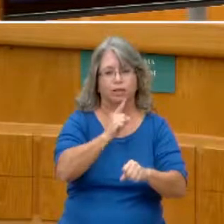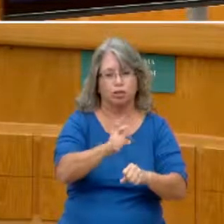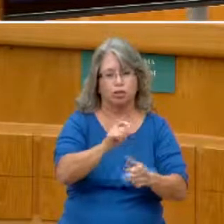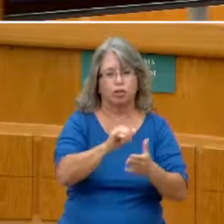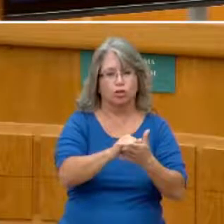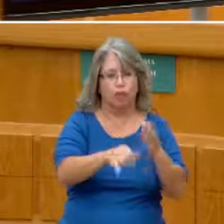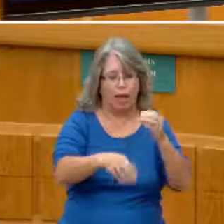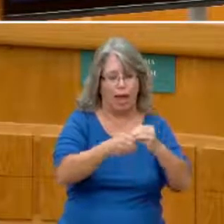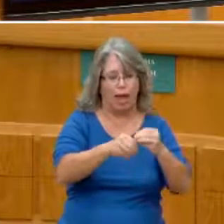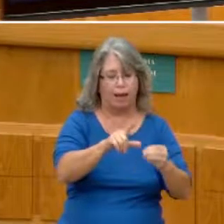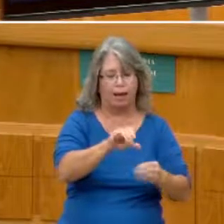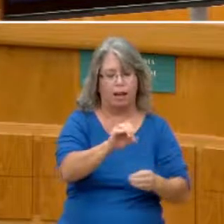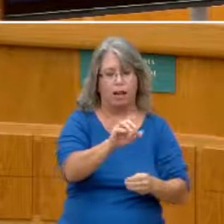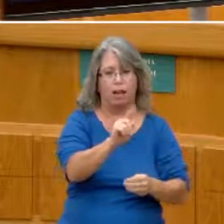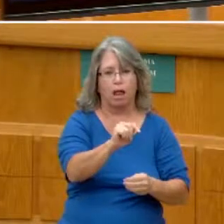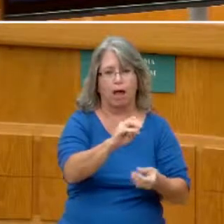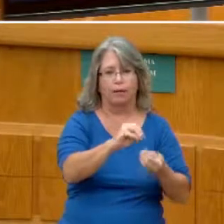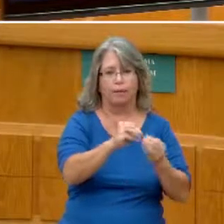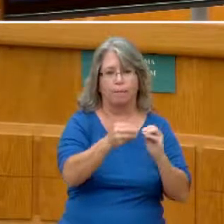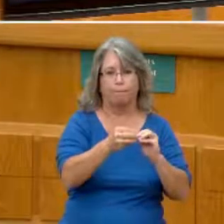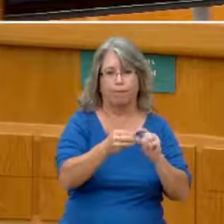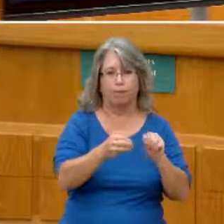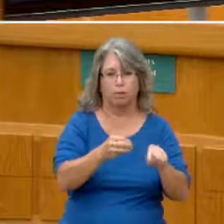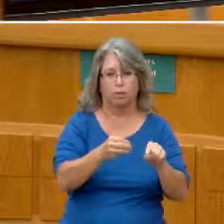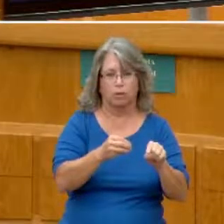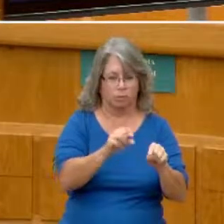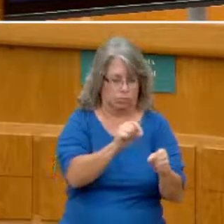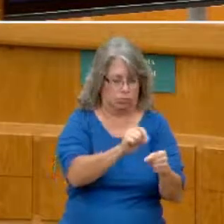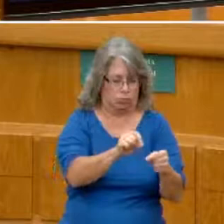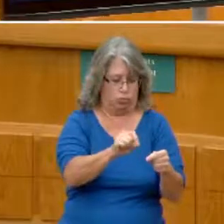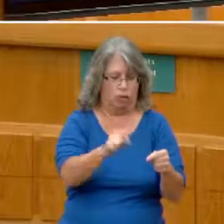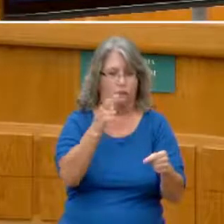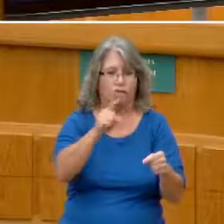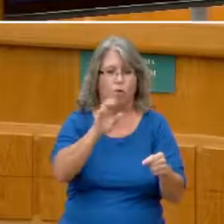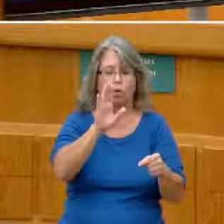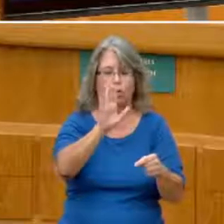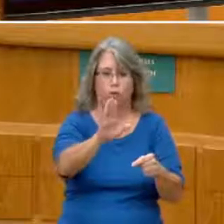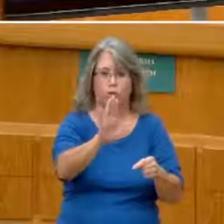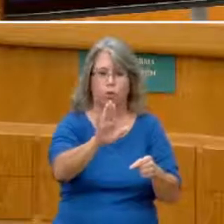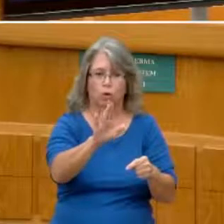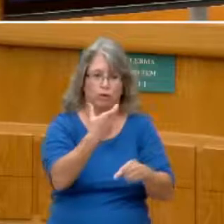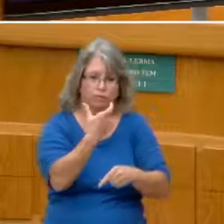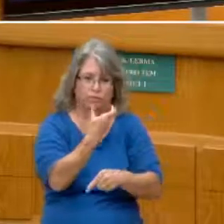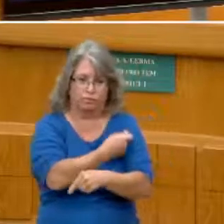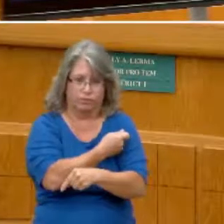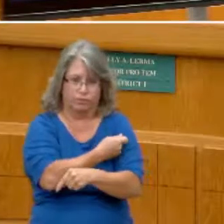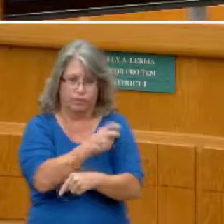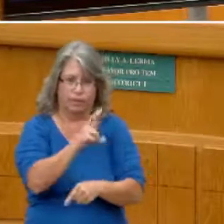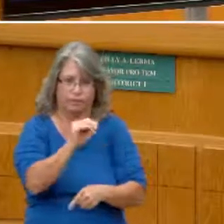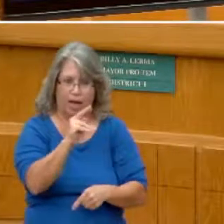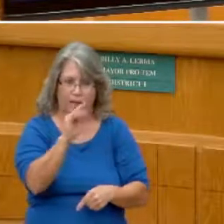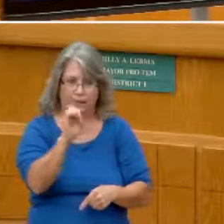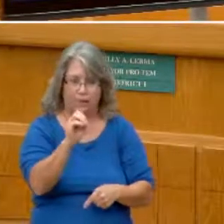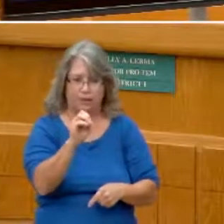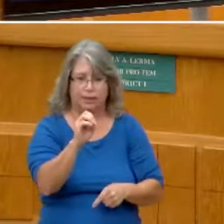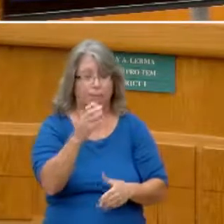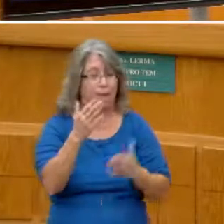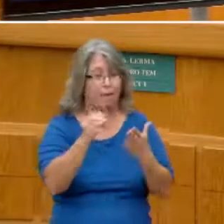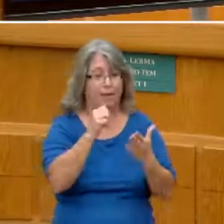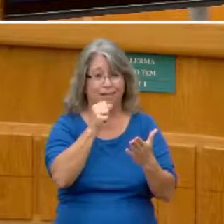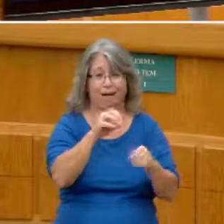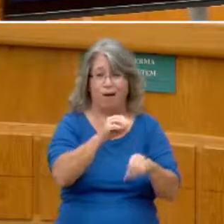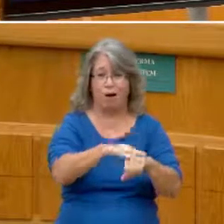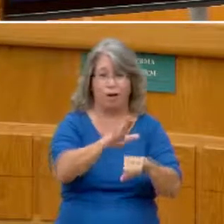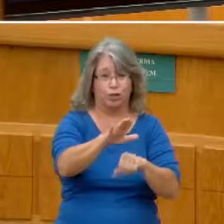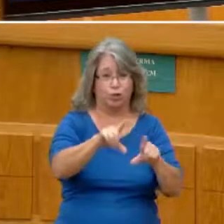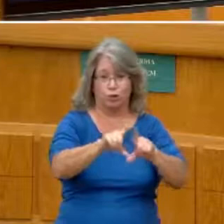on there, because many places do require the lot numbers. We have it in our system. You may not have it on your card, because at the time we were trying to